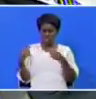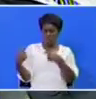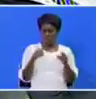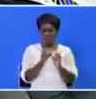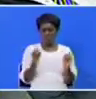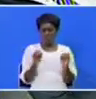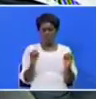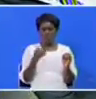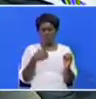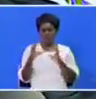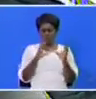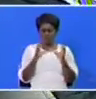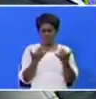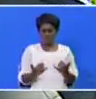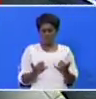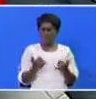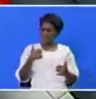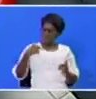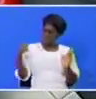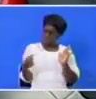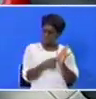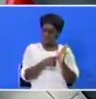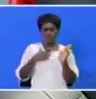Yeah, we're so just having a conversation. So my point is that